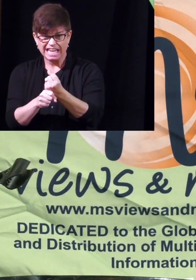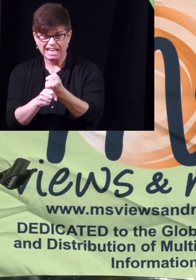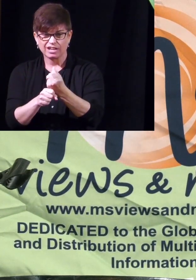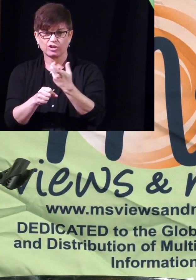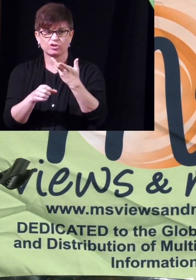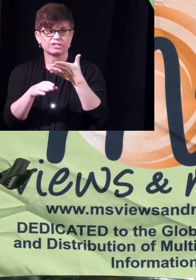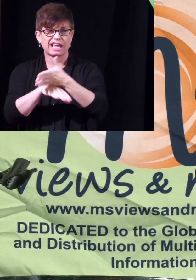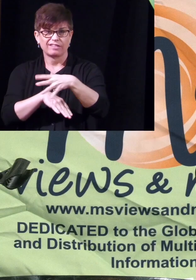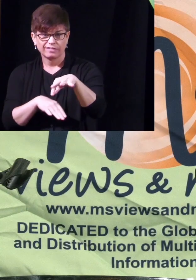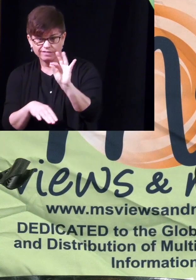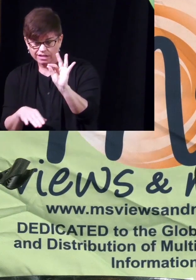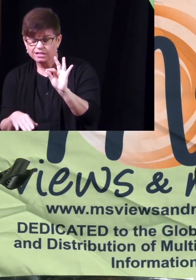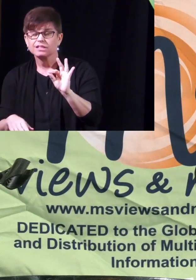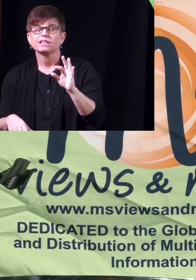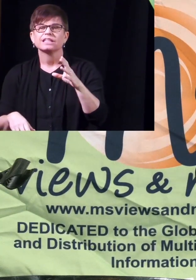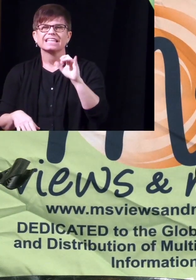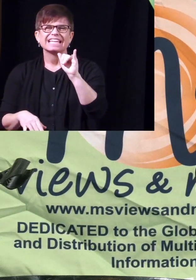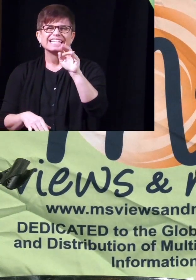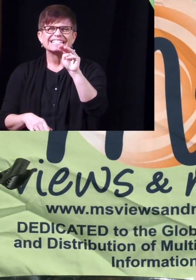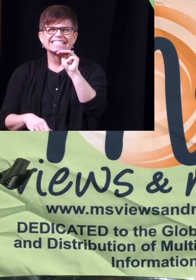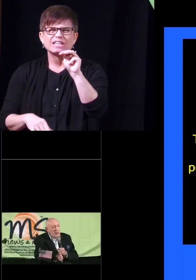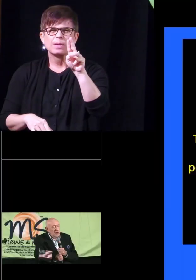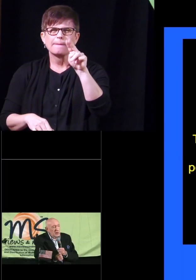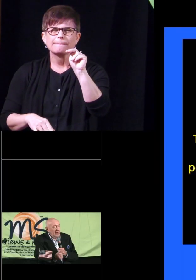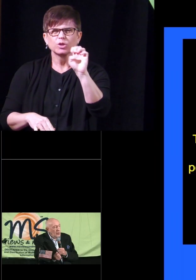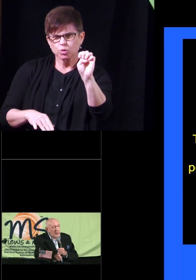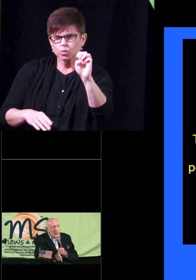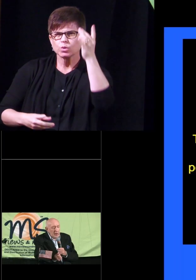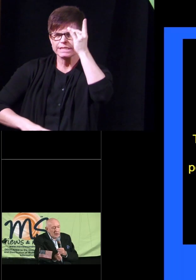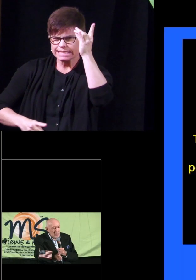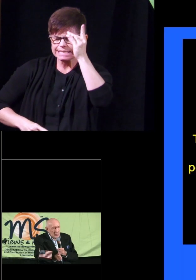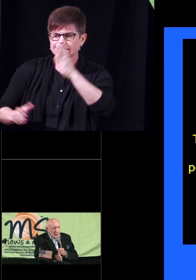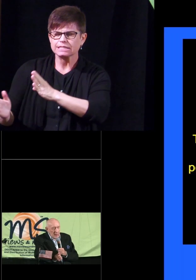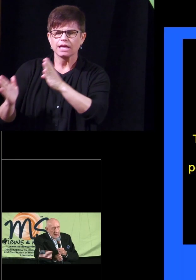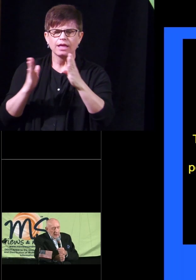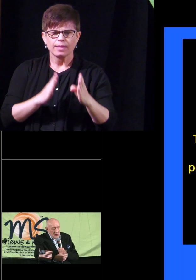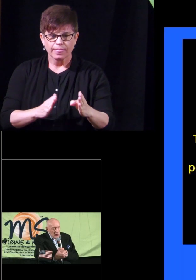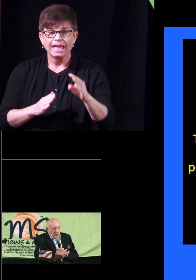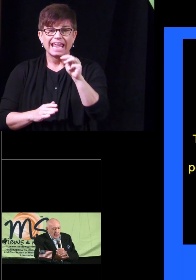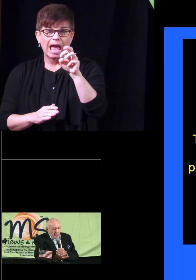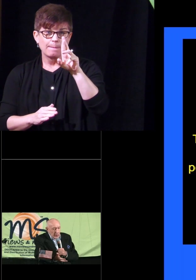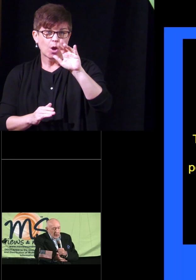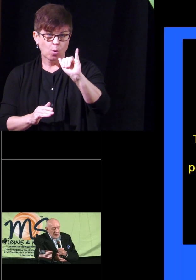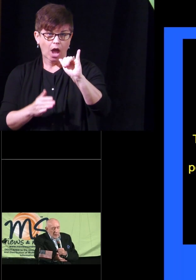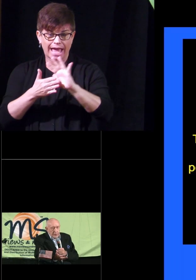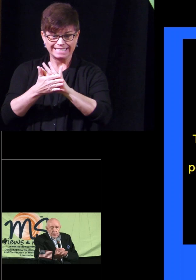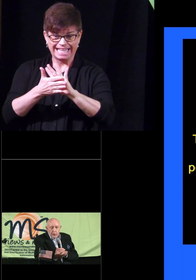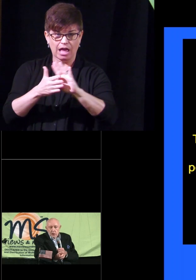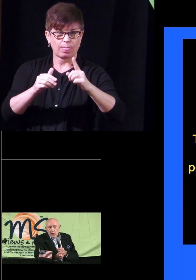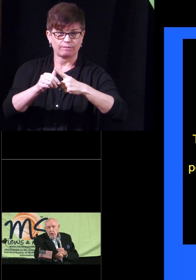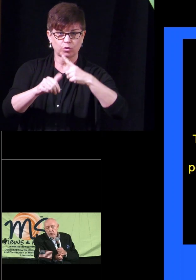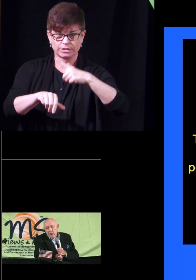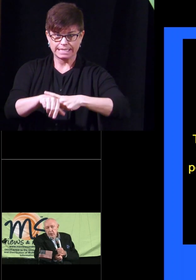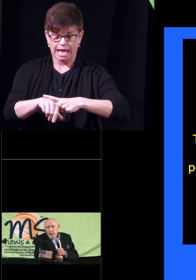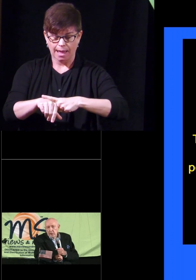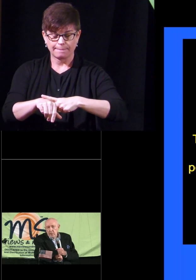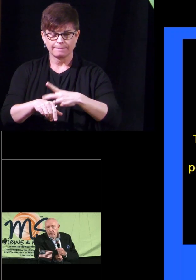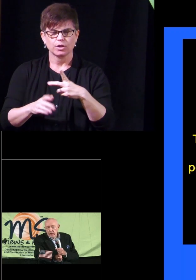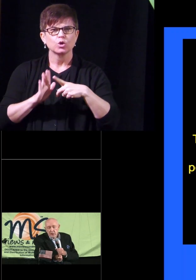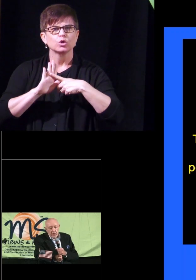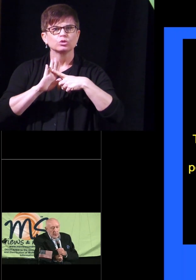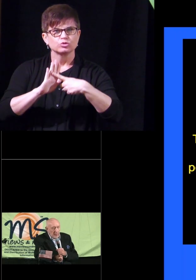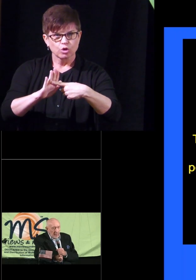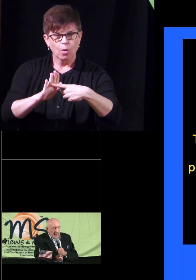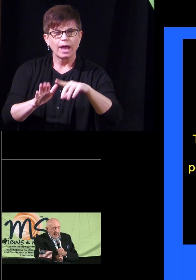in early 1980s, we had the MRI scan, which was a huge advance in evaluating MS, showing you the progress. The first drug approved for